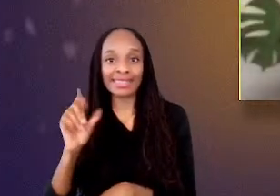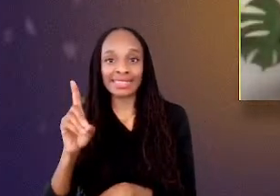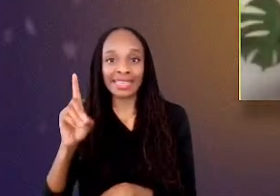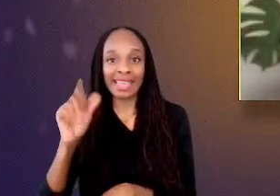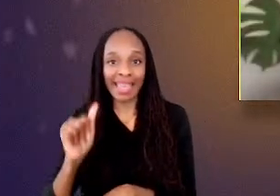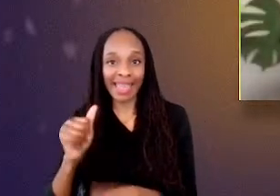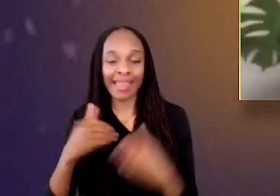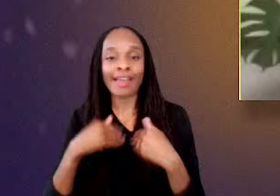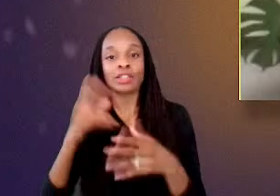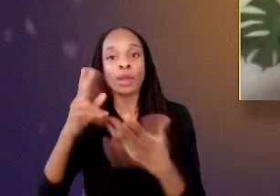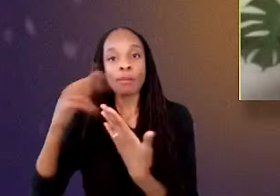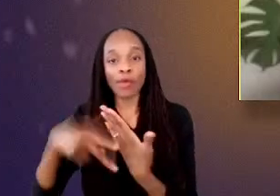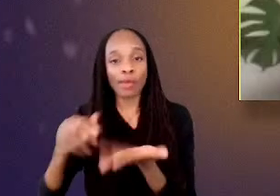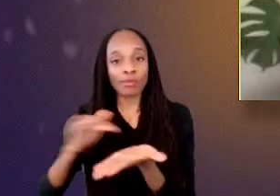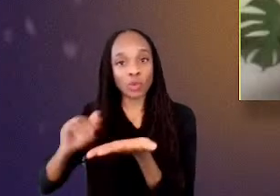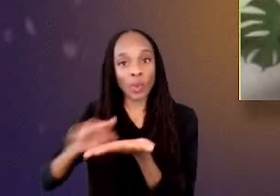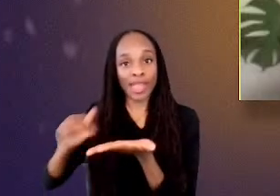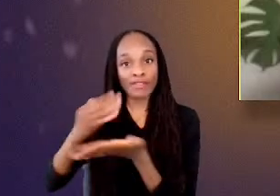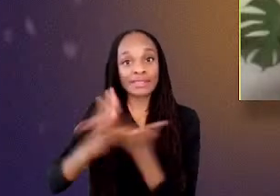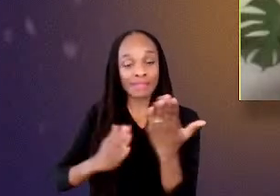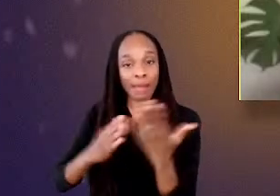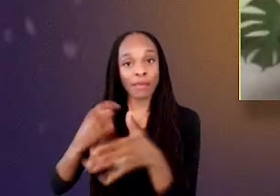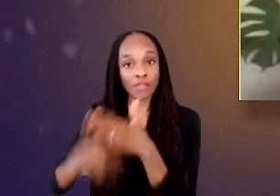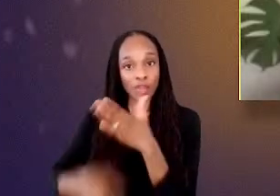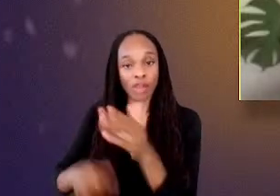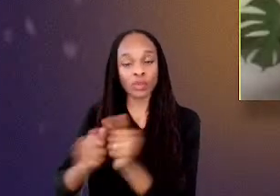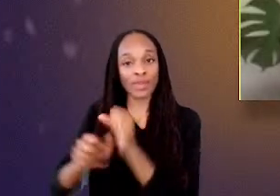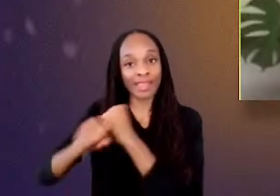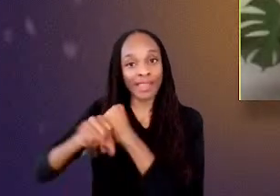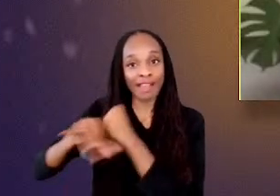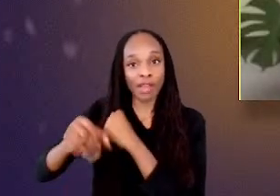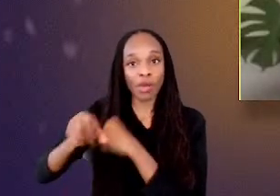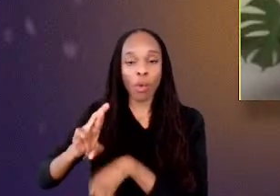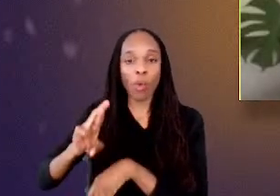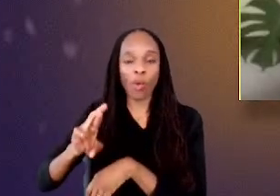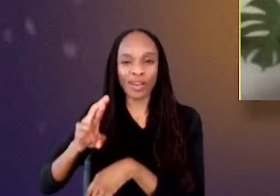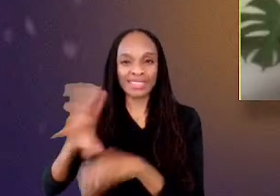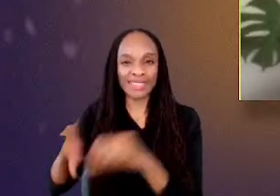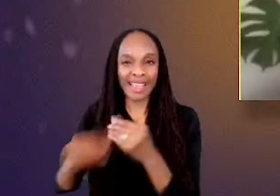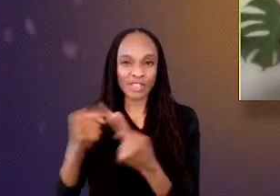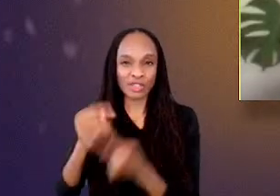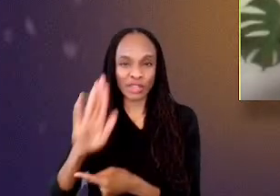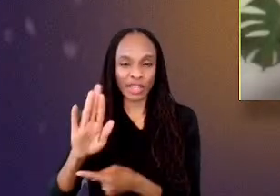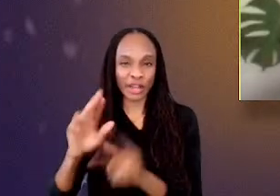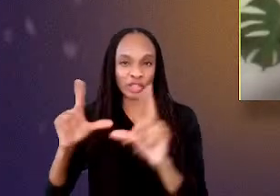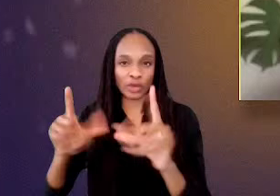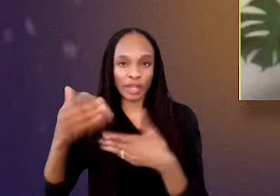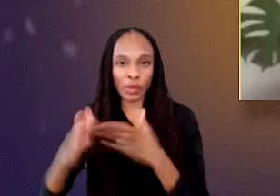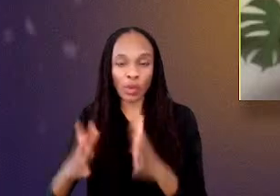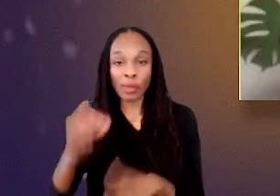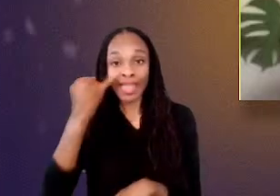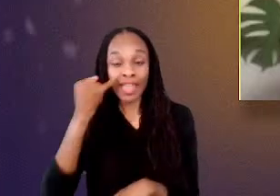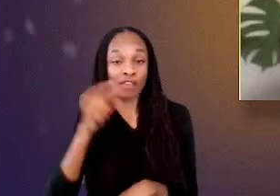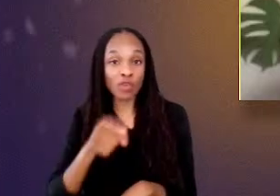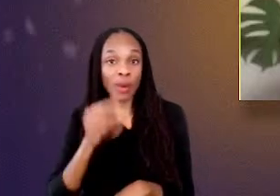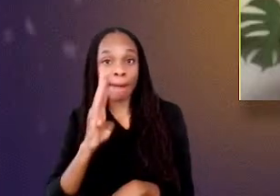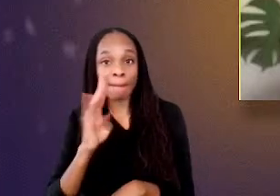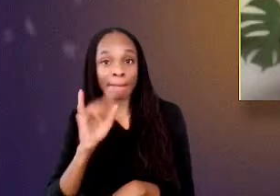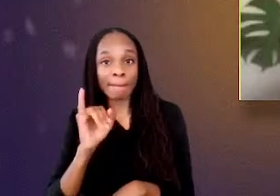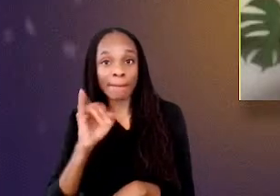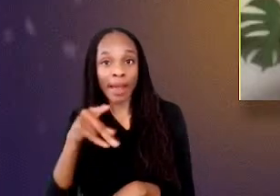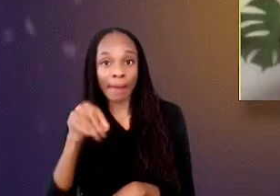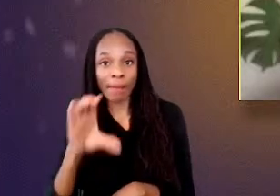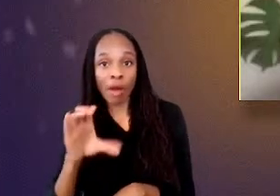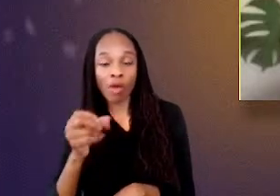to waive some of the costs of those advertising or to be in their screening room. And specifically if you're BIPOC or other kind